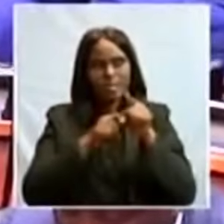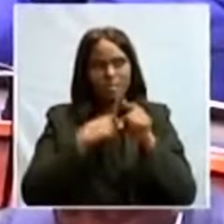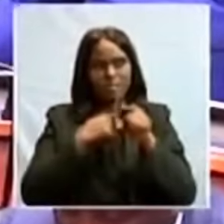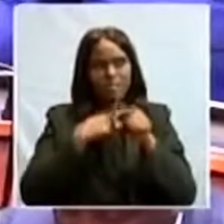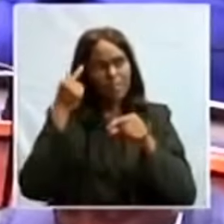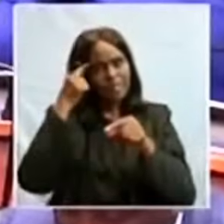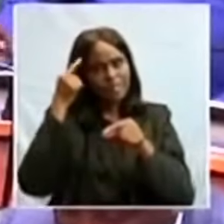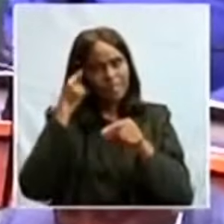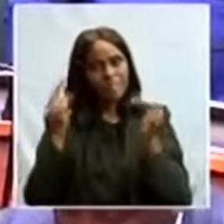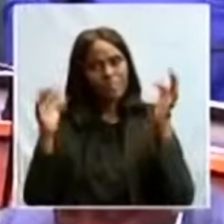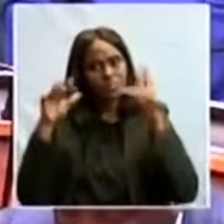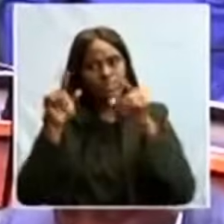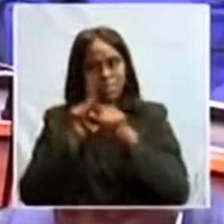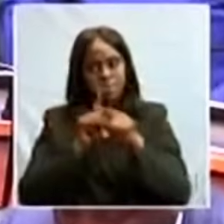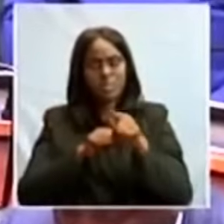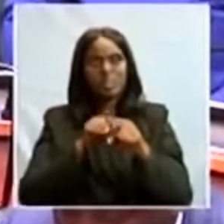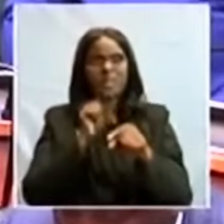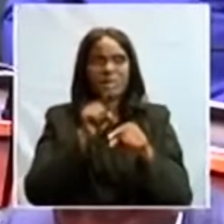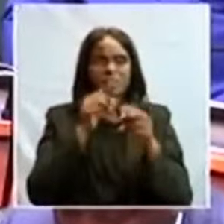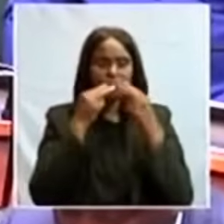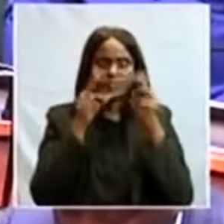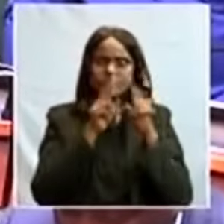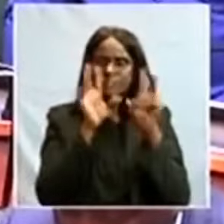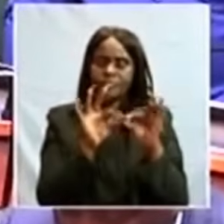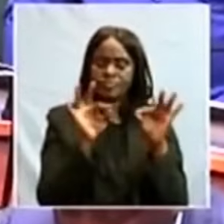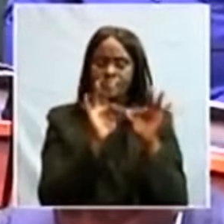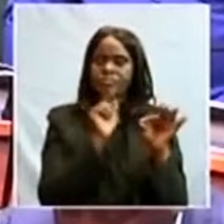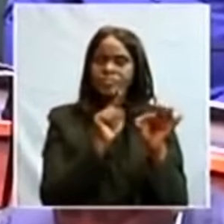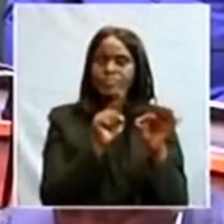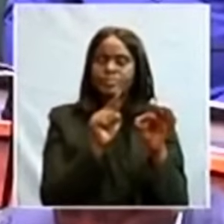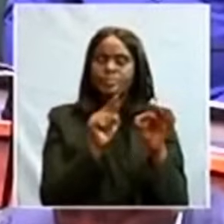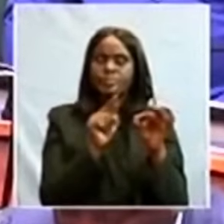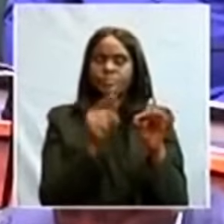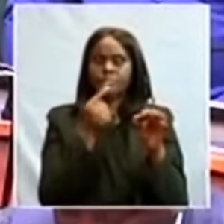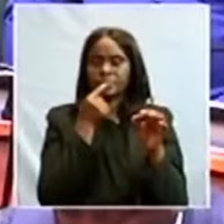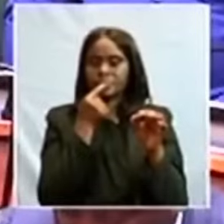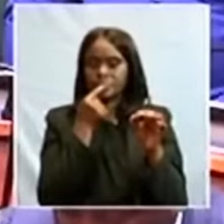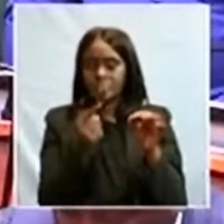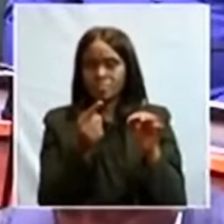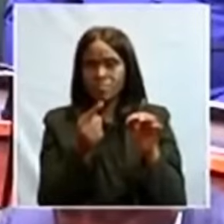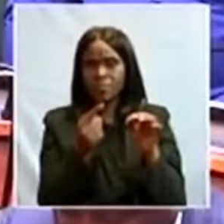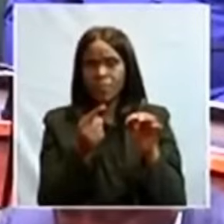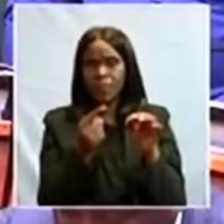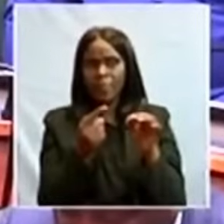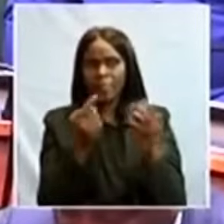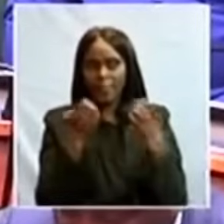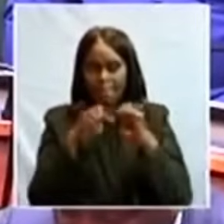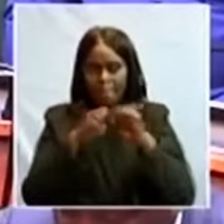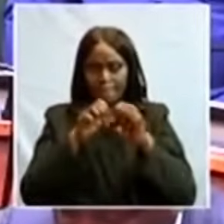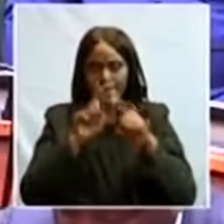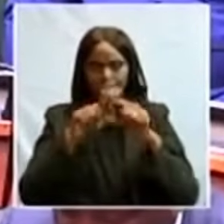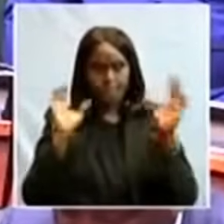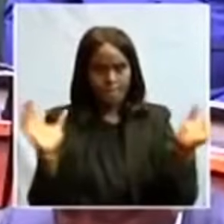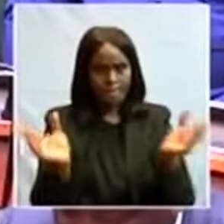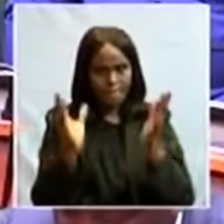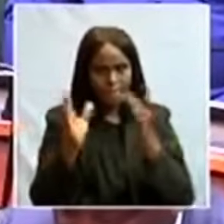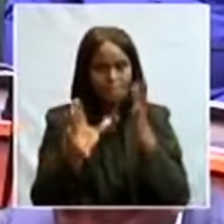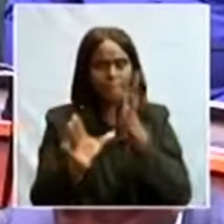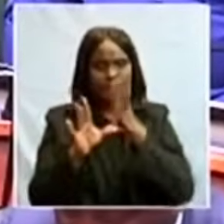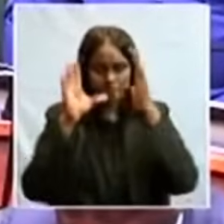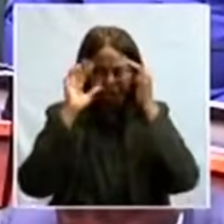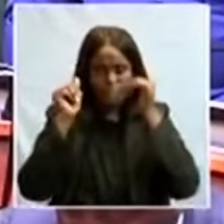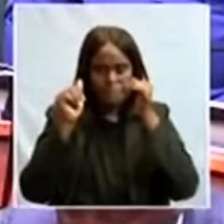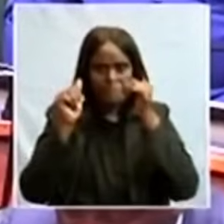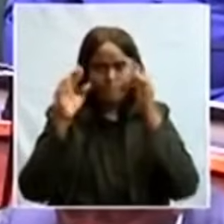at government forum, I should also take advantage of this important session to say that even to encourage the Vice President,